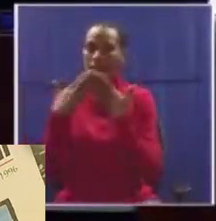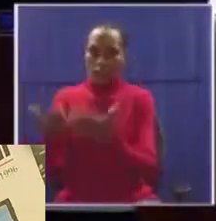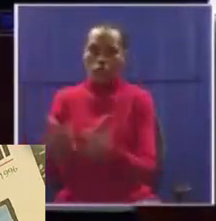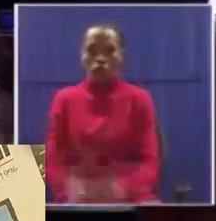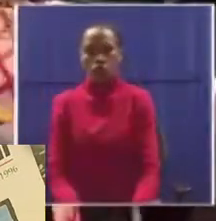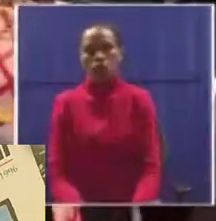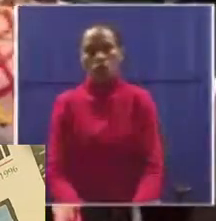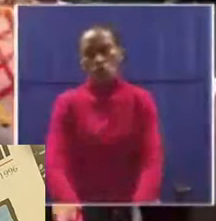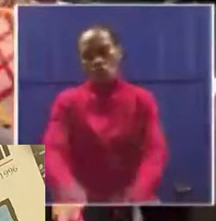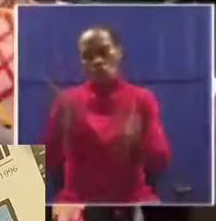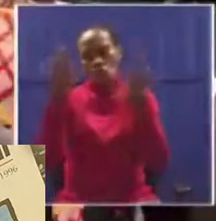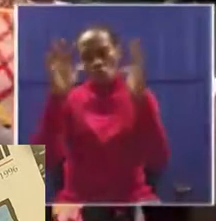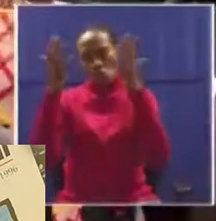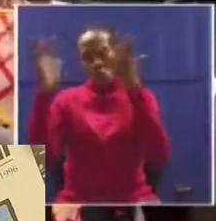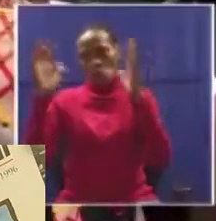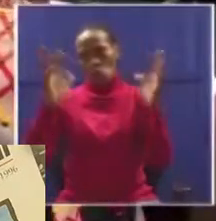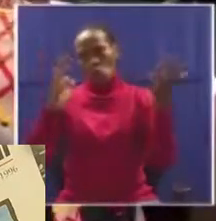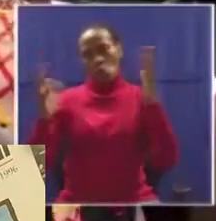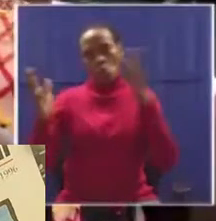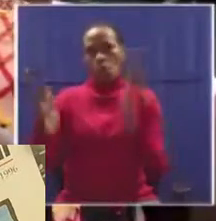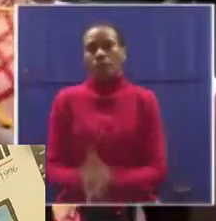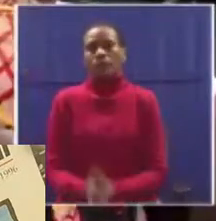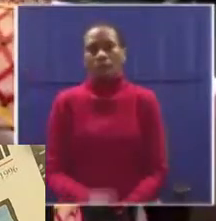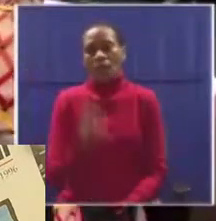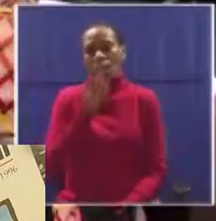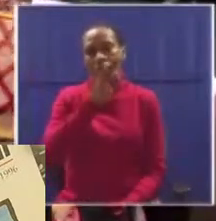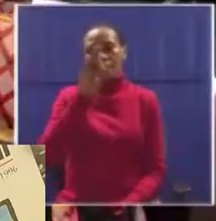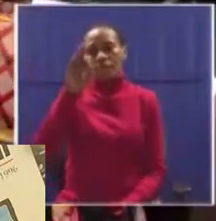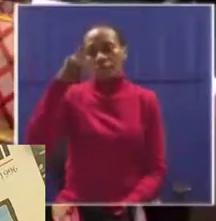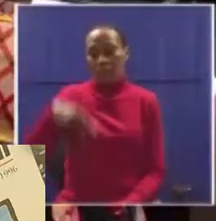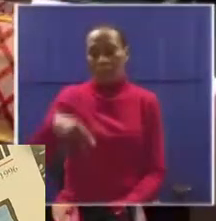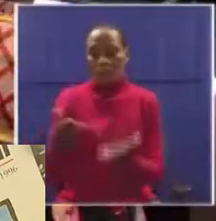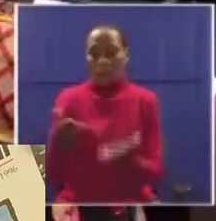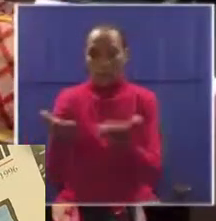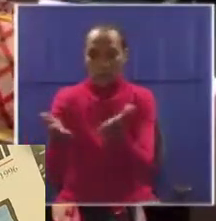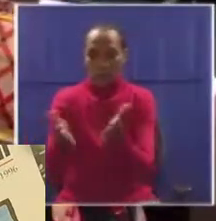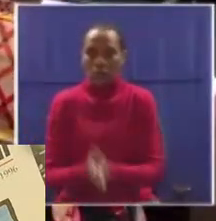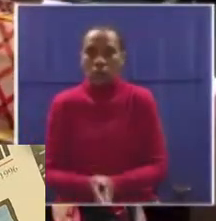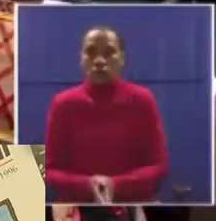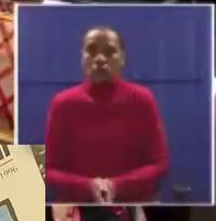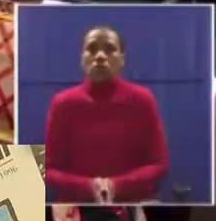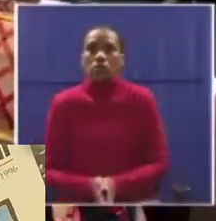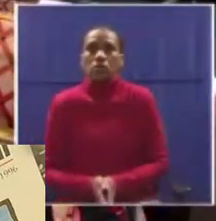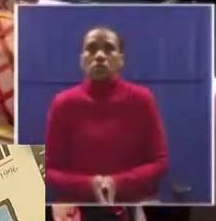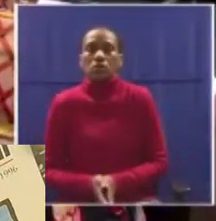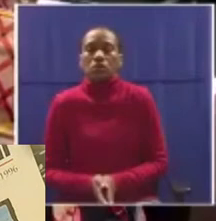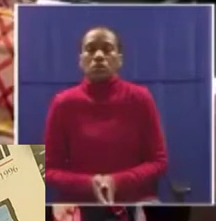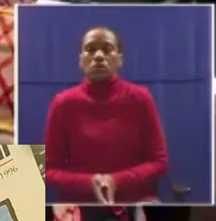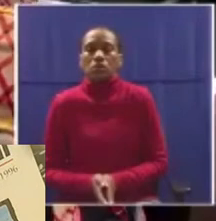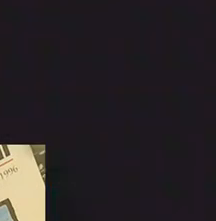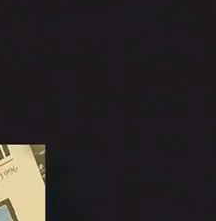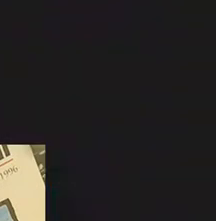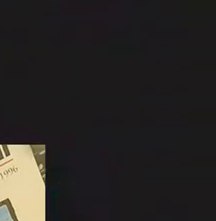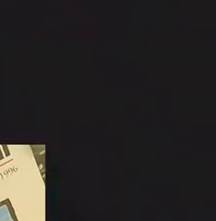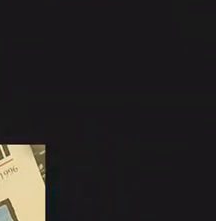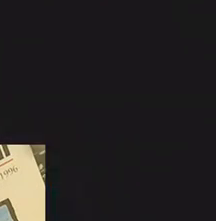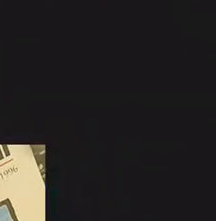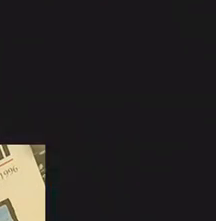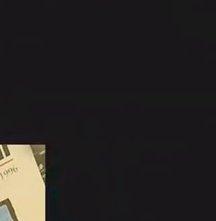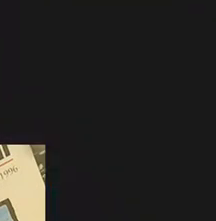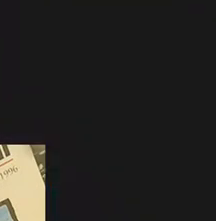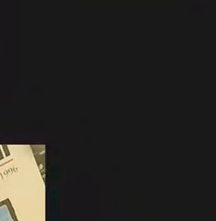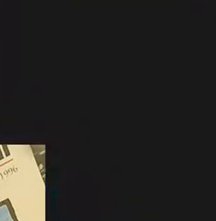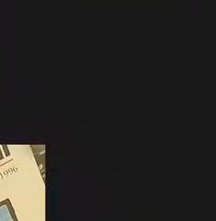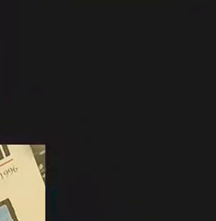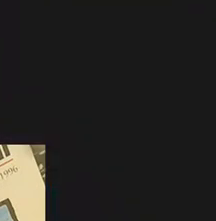thank you the FF Plus thank you honorable house